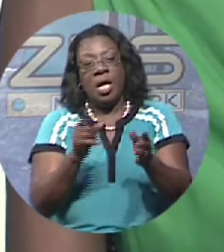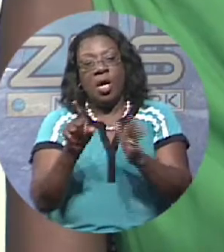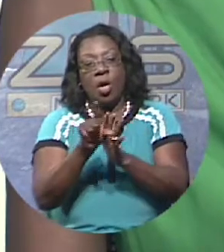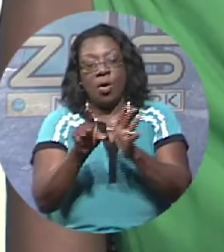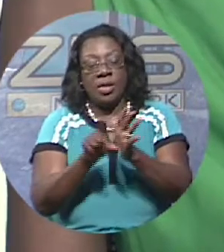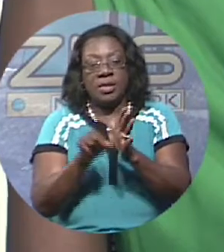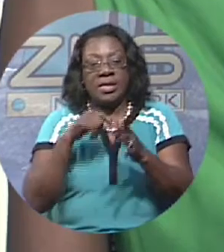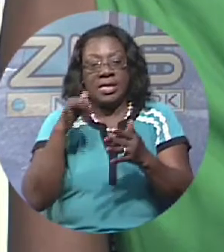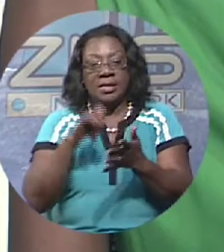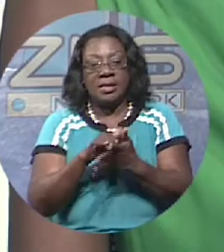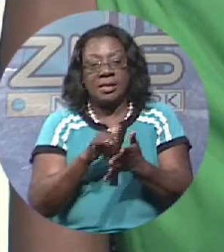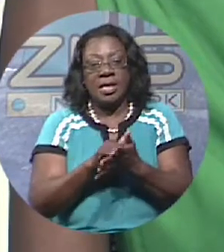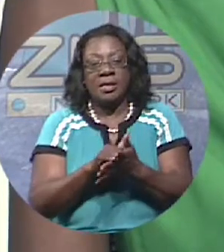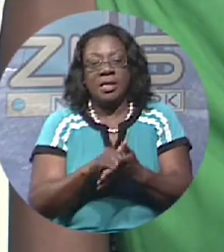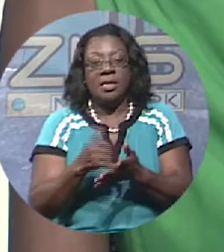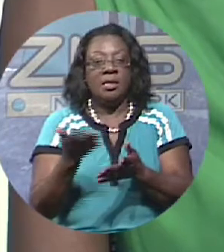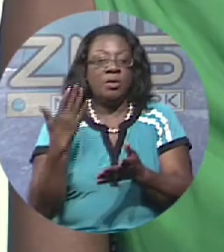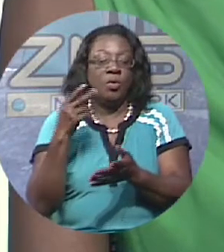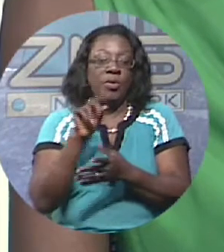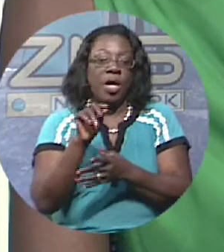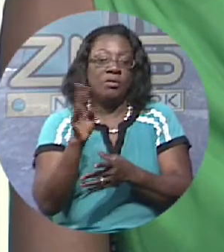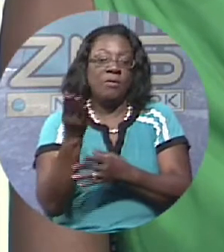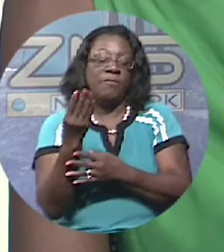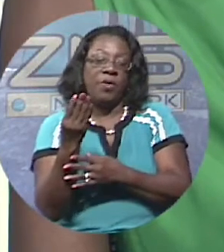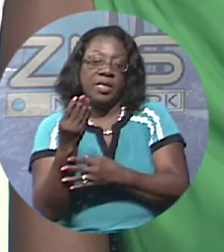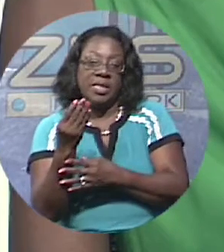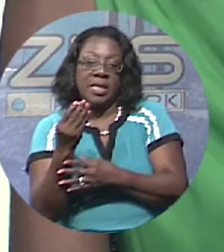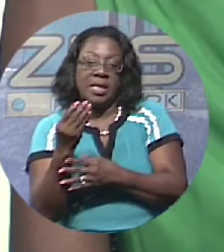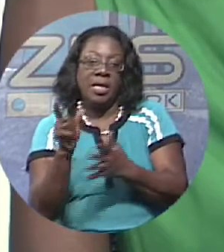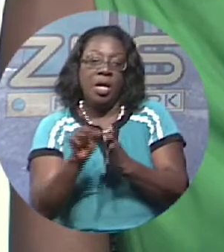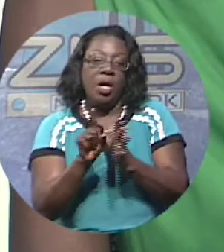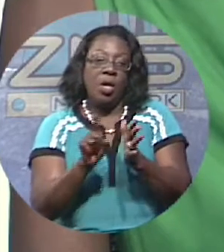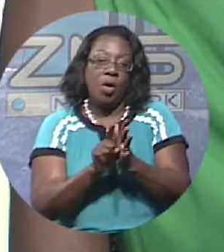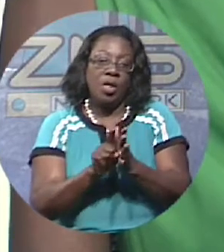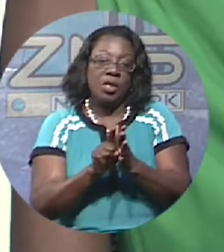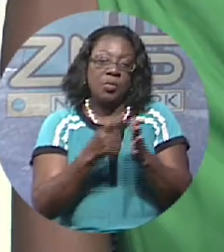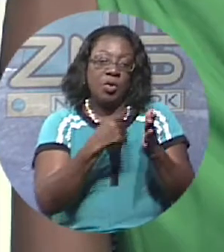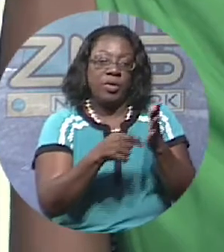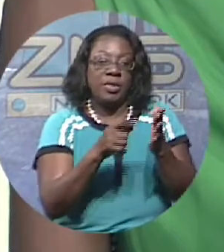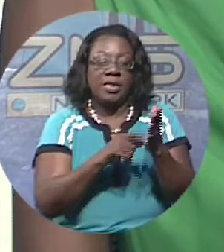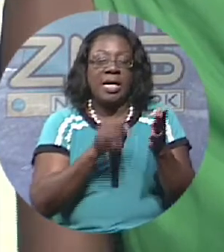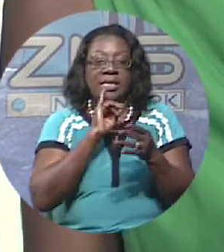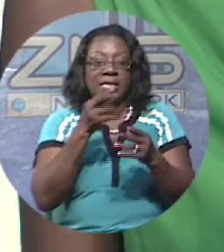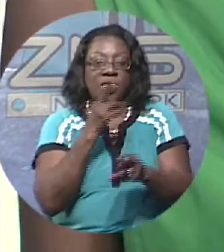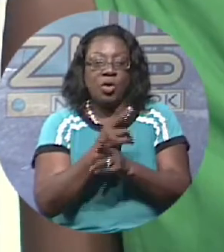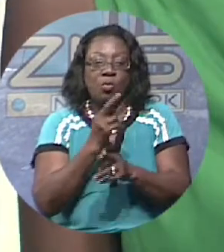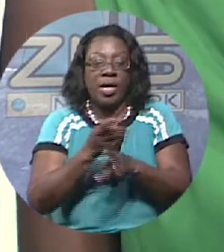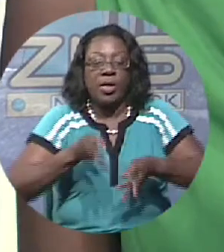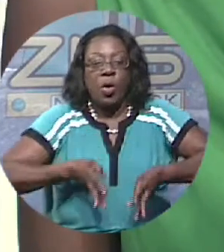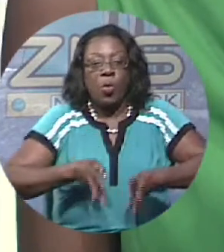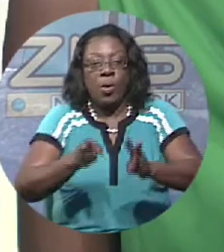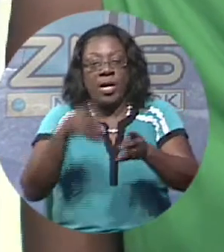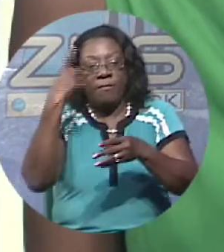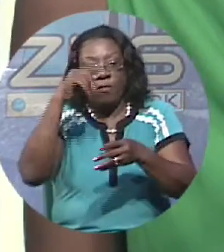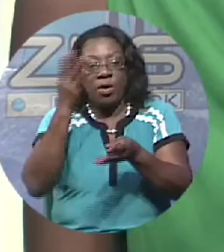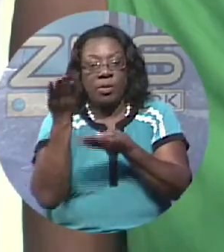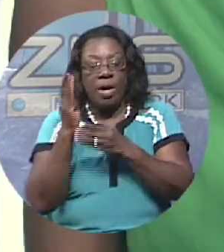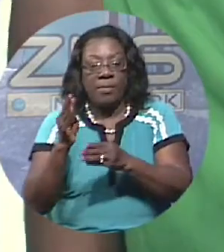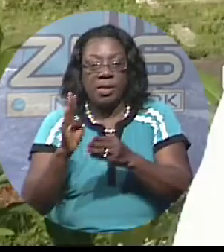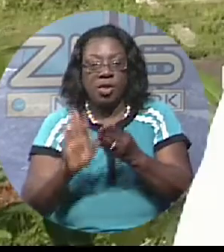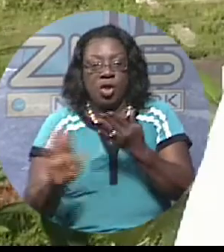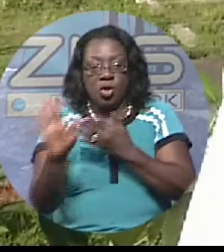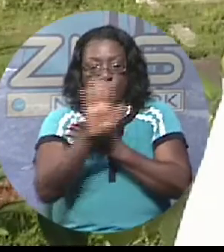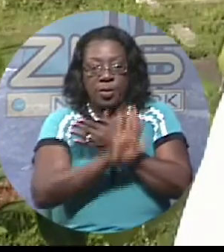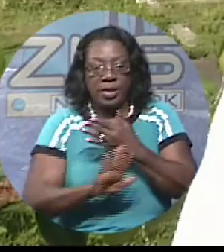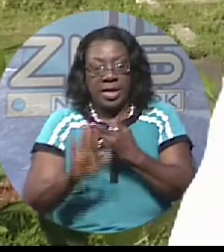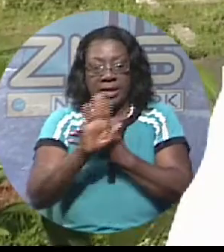2014 policy, which some human rights activists criticize, is the right stance for the Bahamas to safeguard its borders. If you